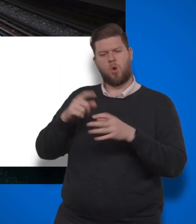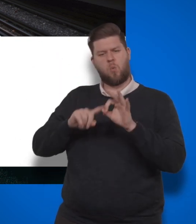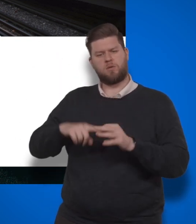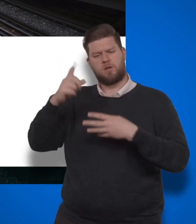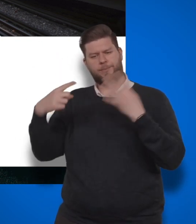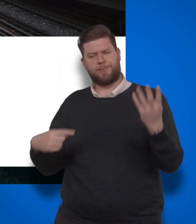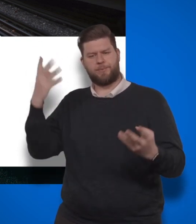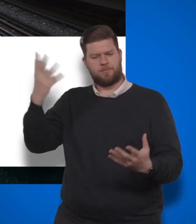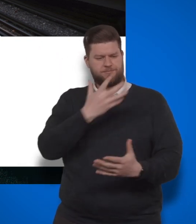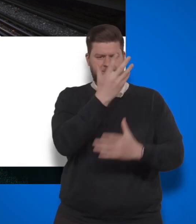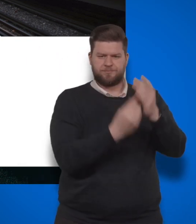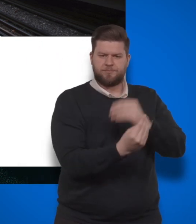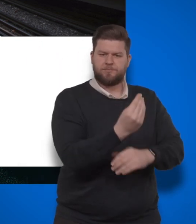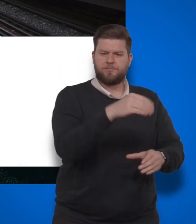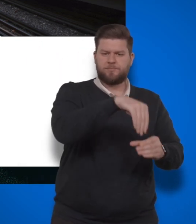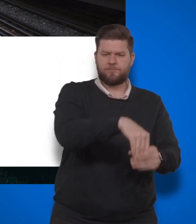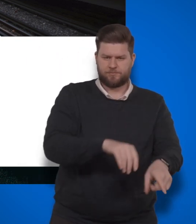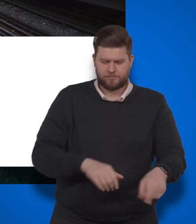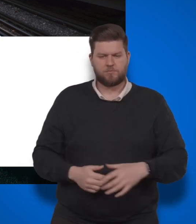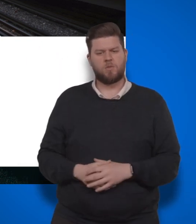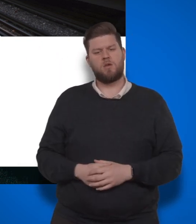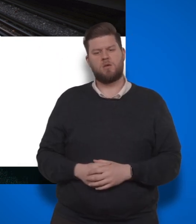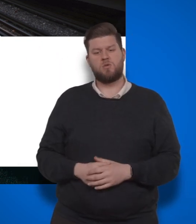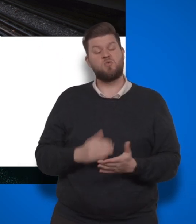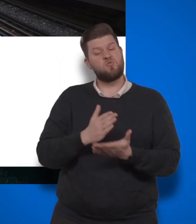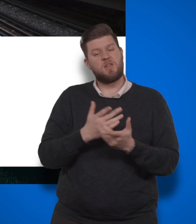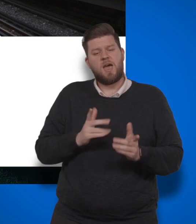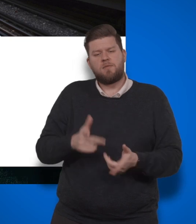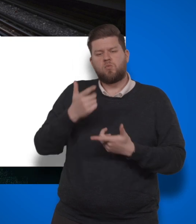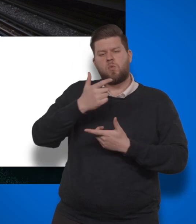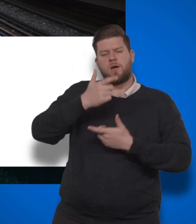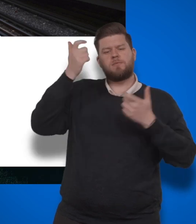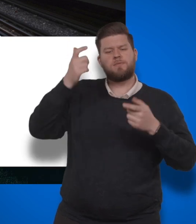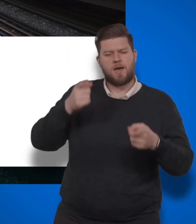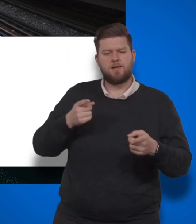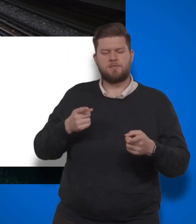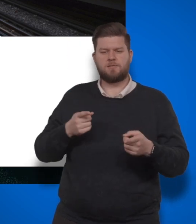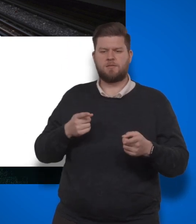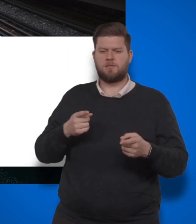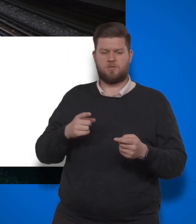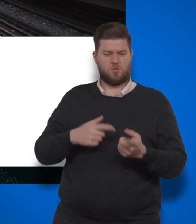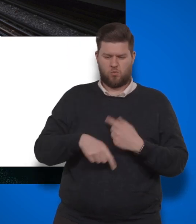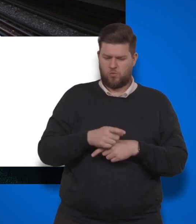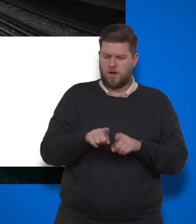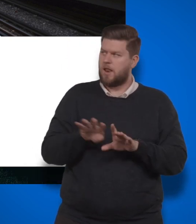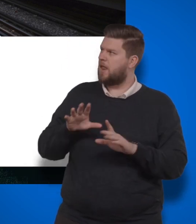it means to be a human being unless you understand, above all, that we're a map, that we map